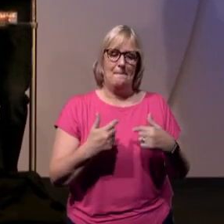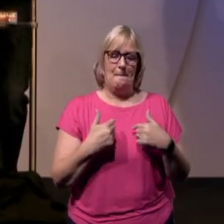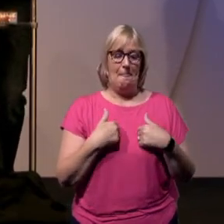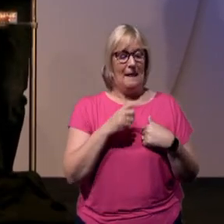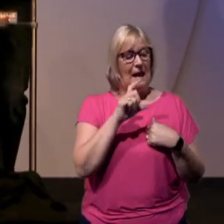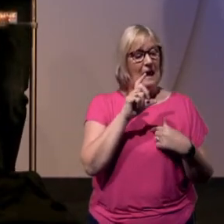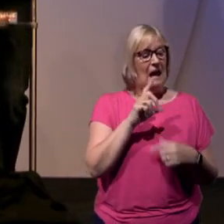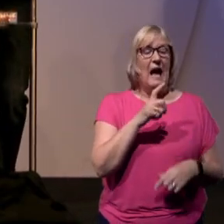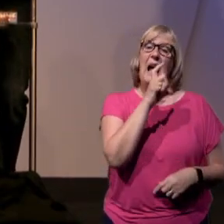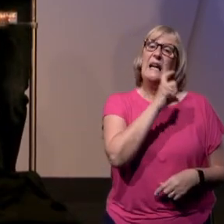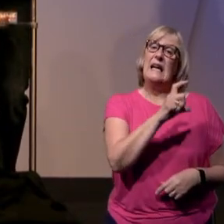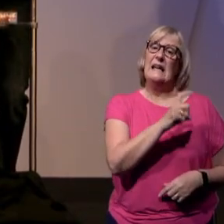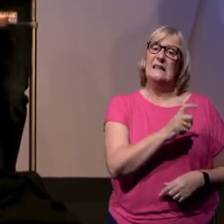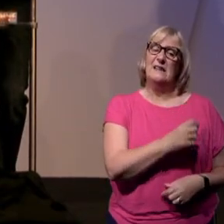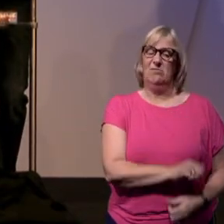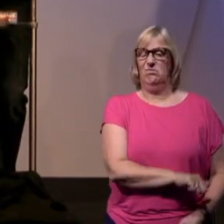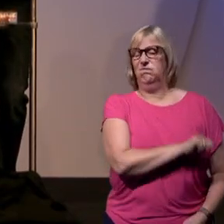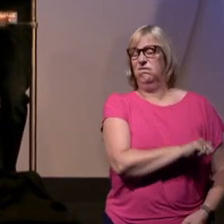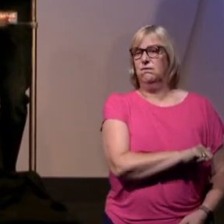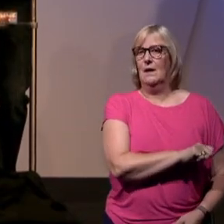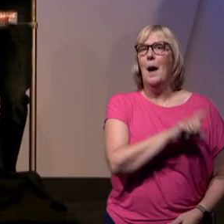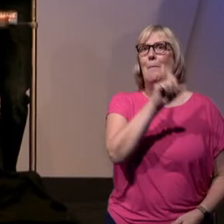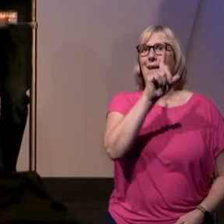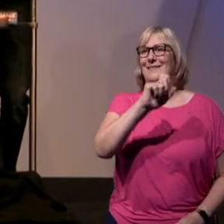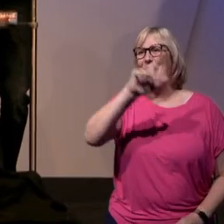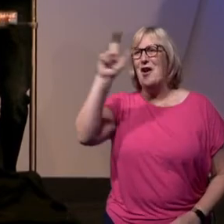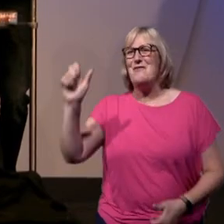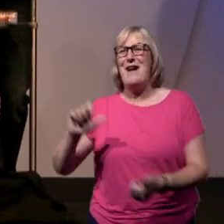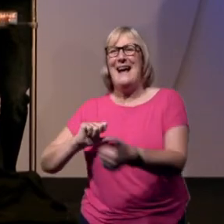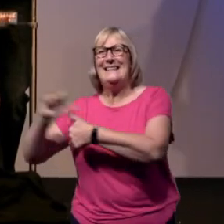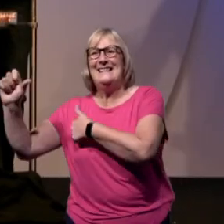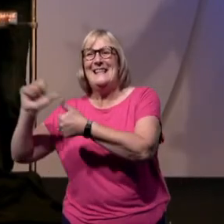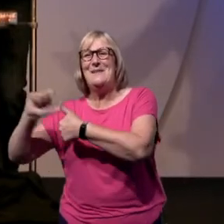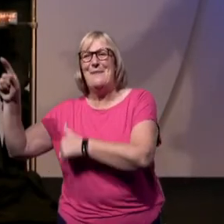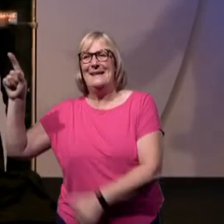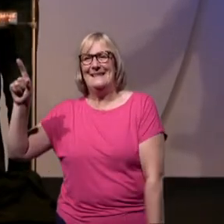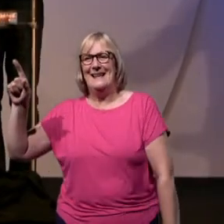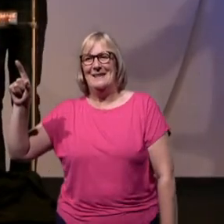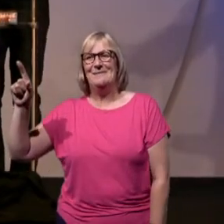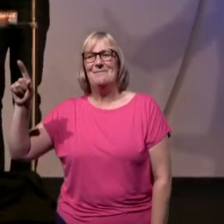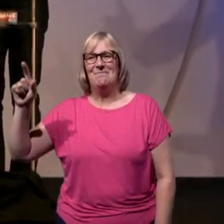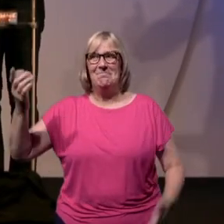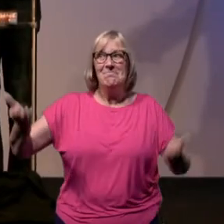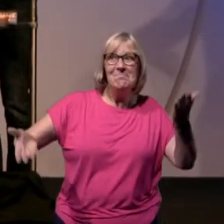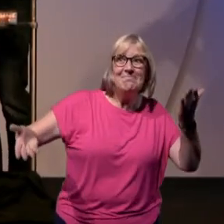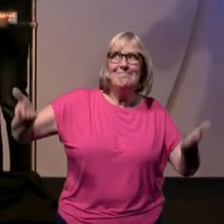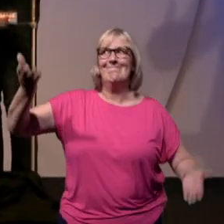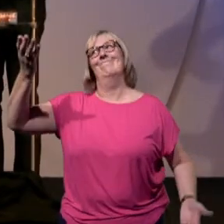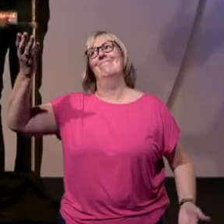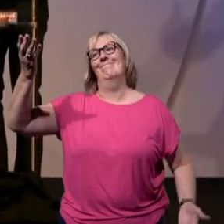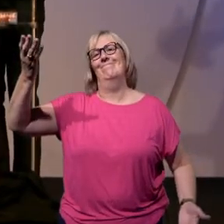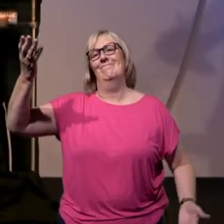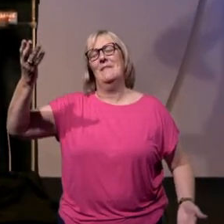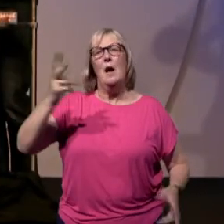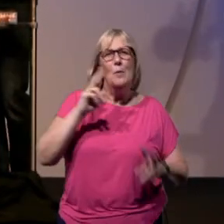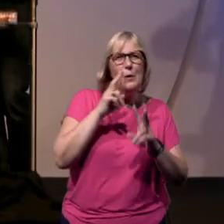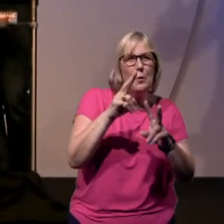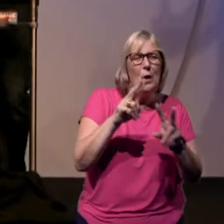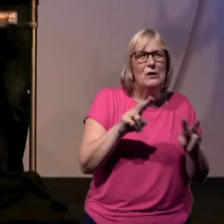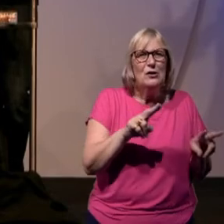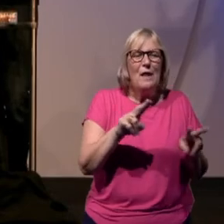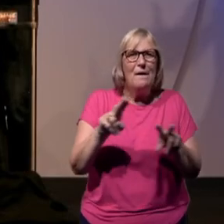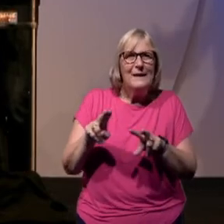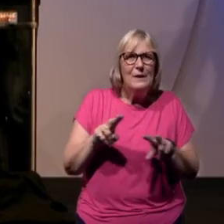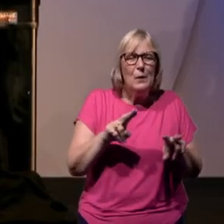"Cancer sucks, but Christ is better." And that's a nice phrase. But as you watch the video and hear